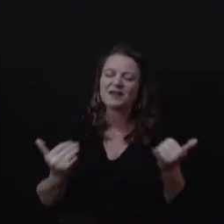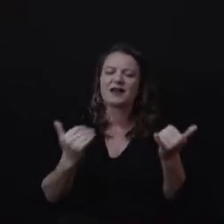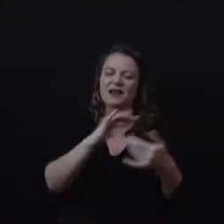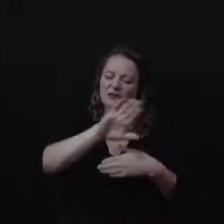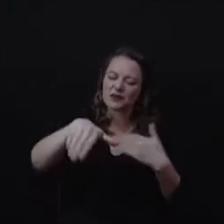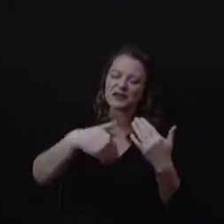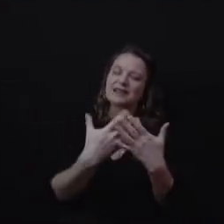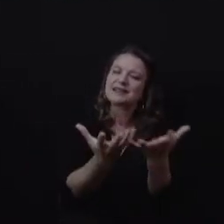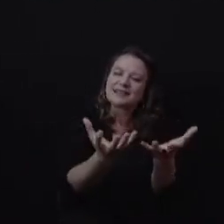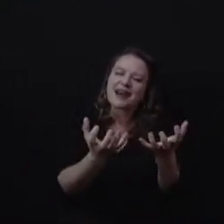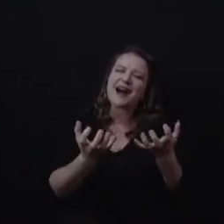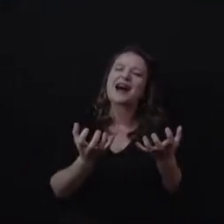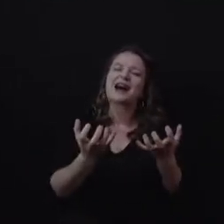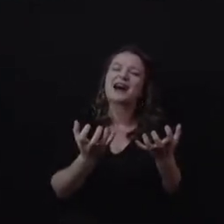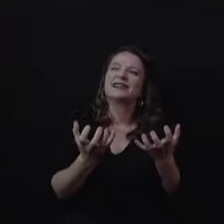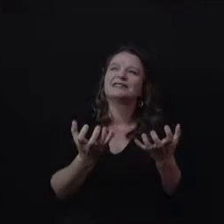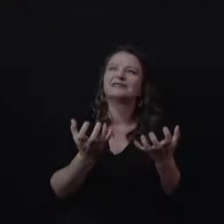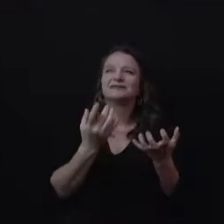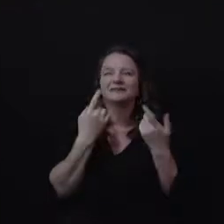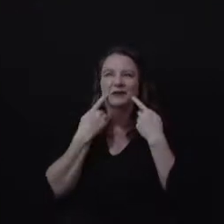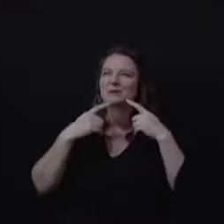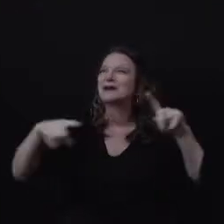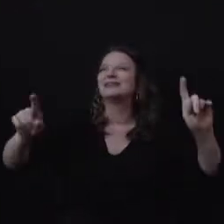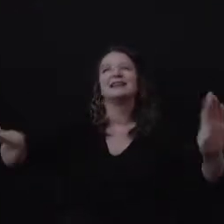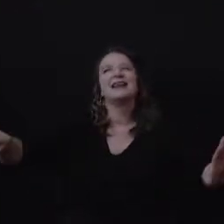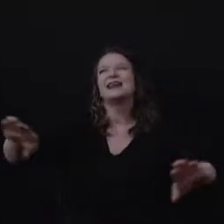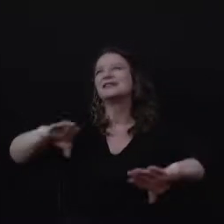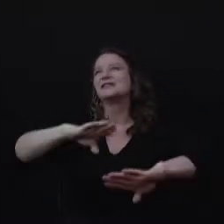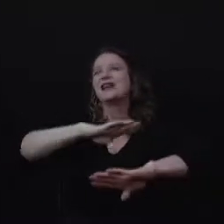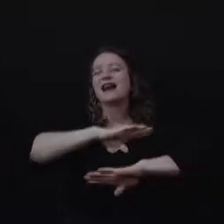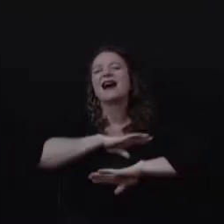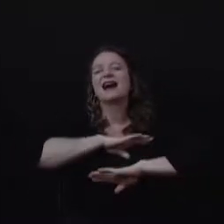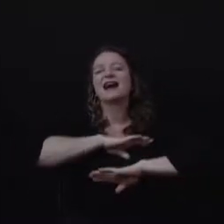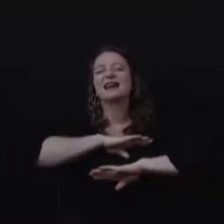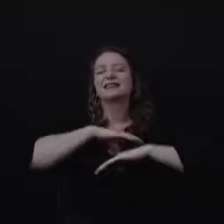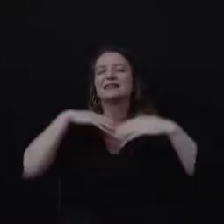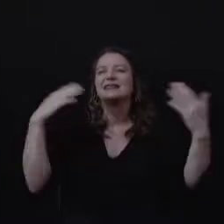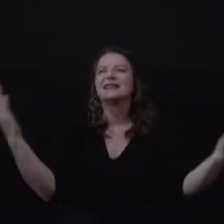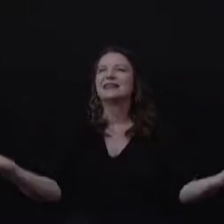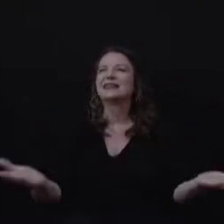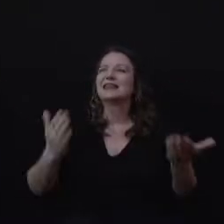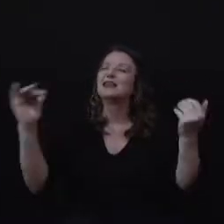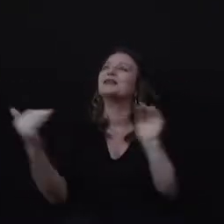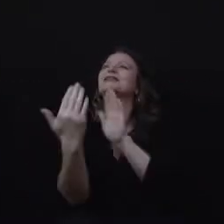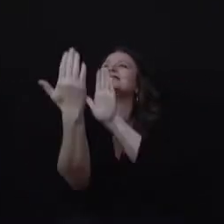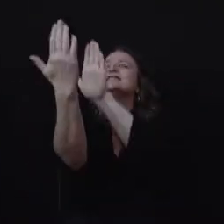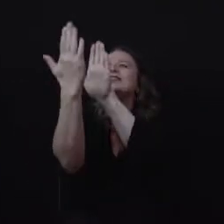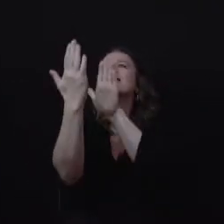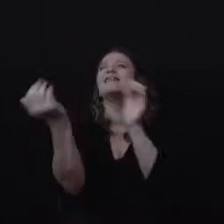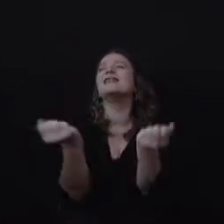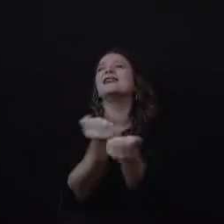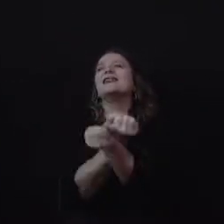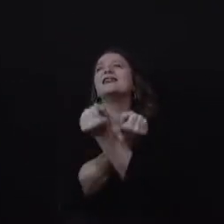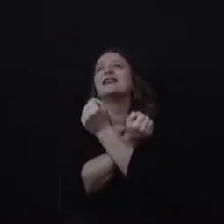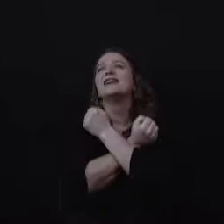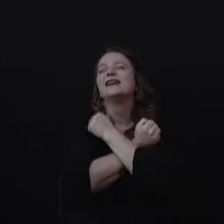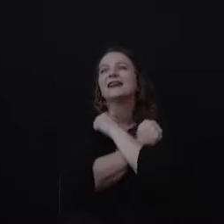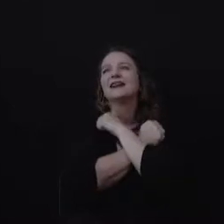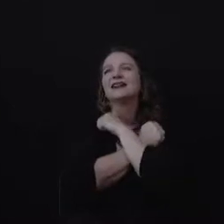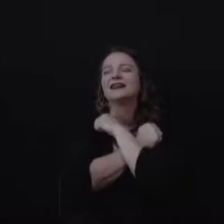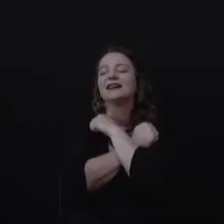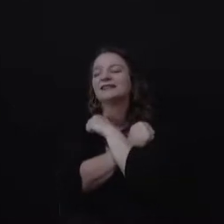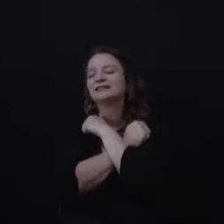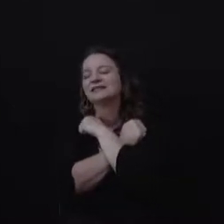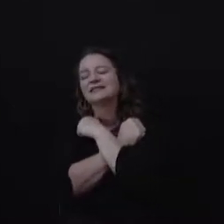And every desire now satisfied here in your